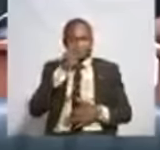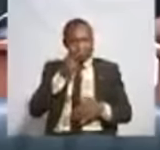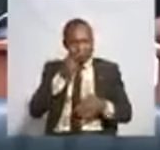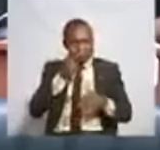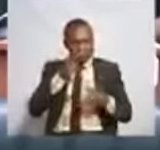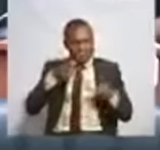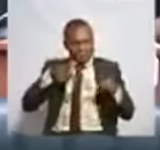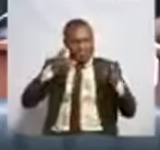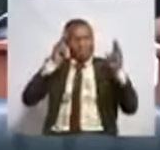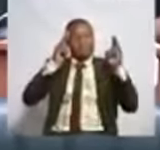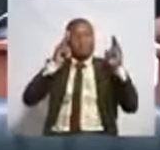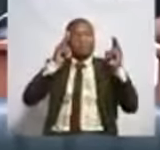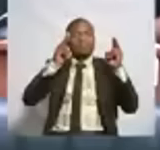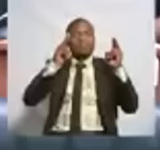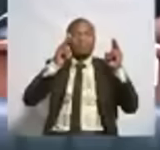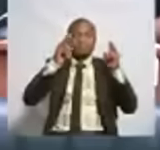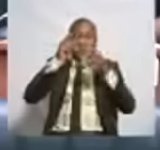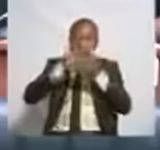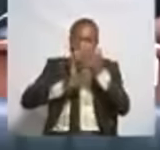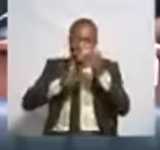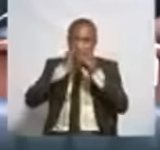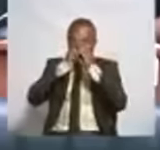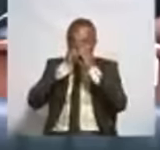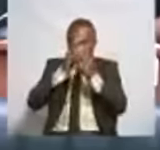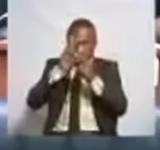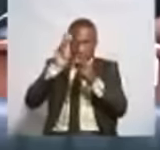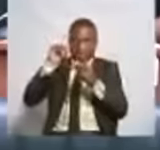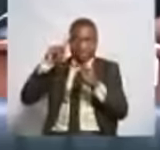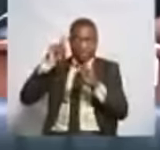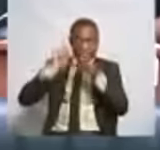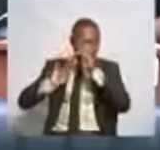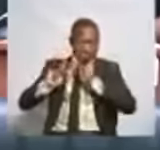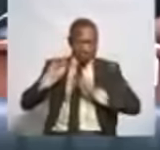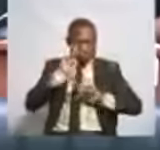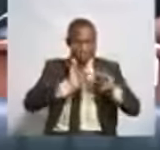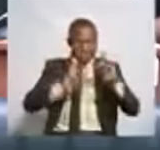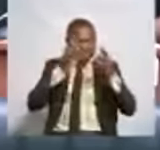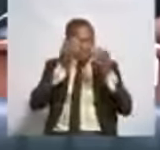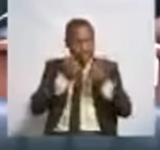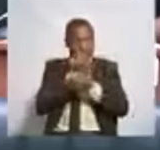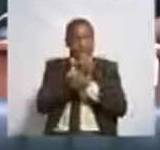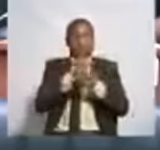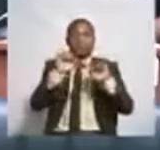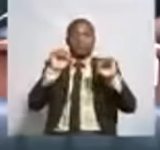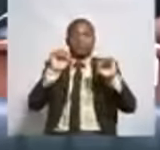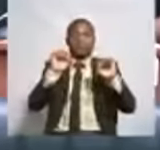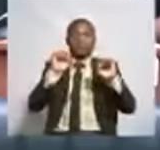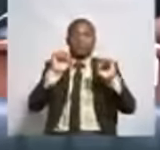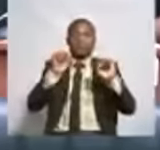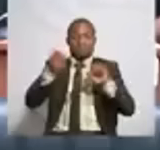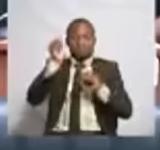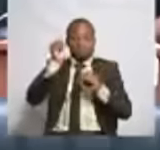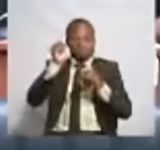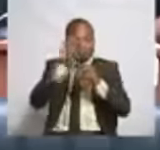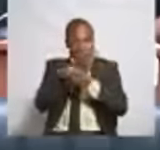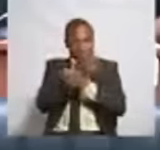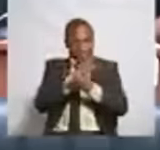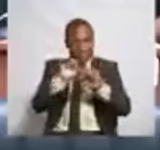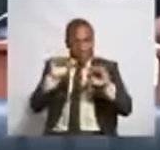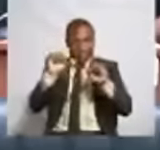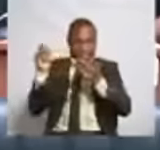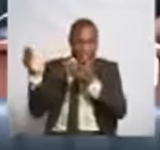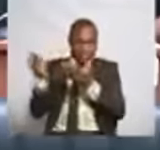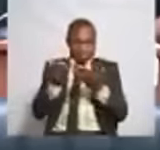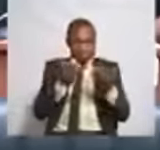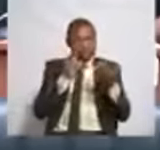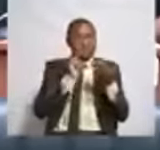very high and low what the Member of Parliament for Kamfinsa is trying to cure, which nuisance is trying to cure by